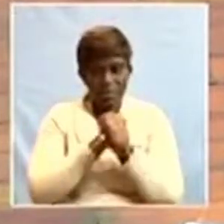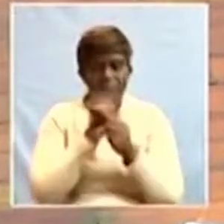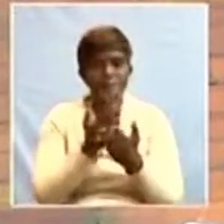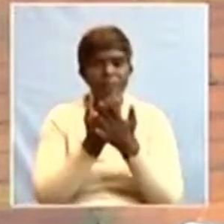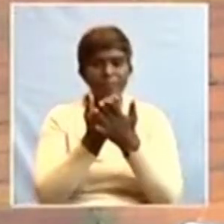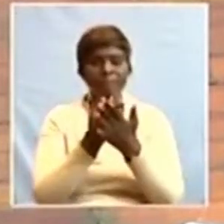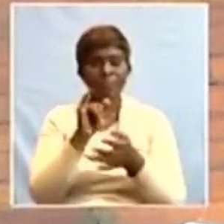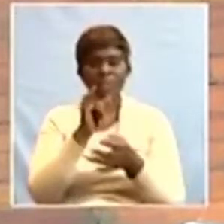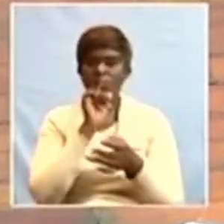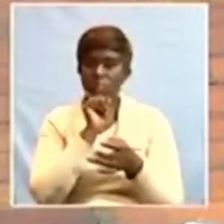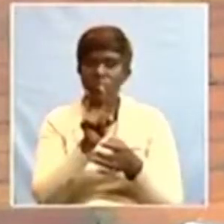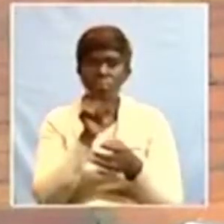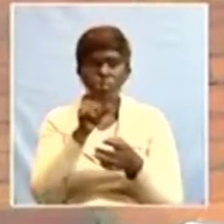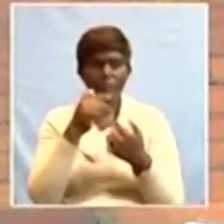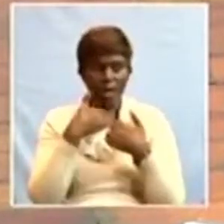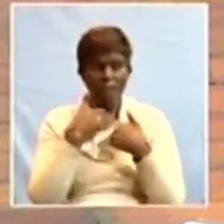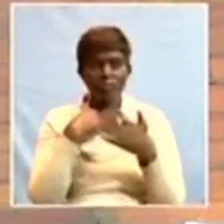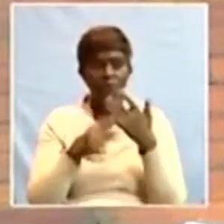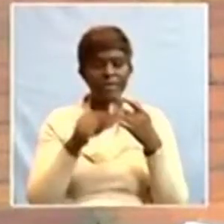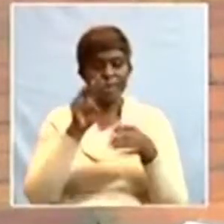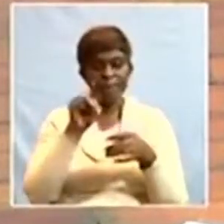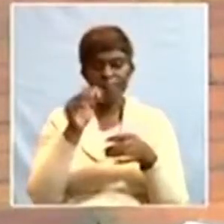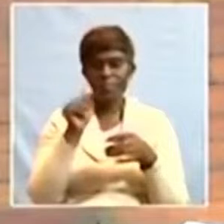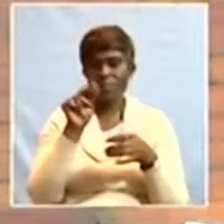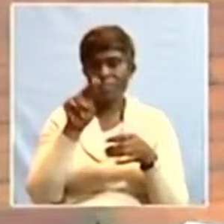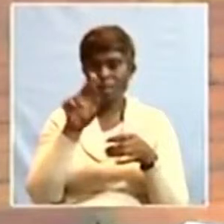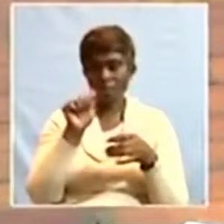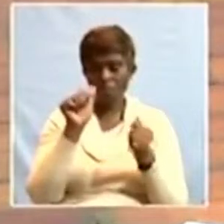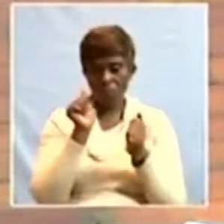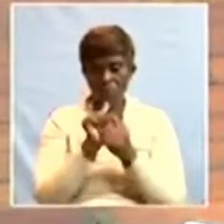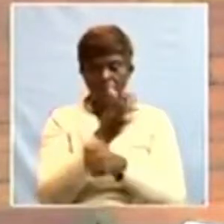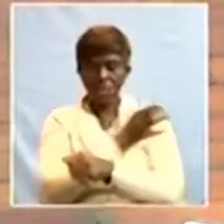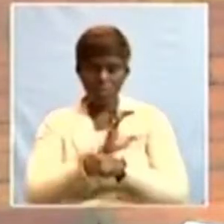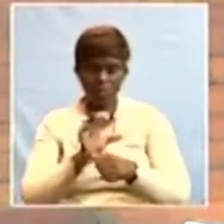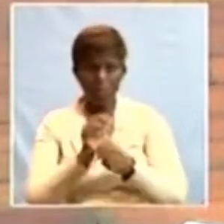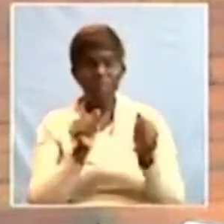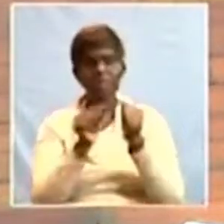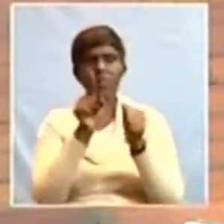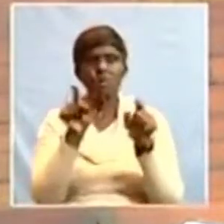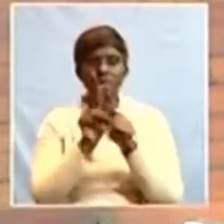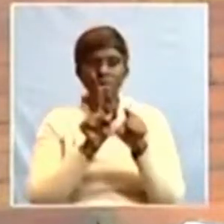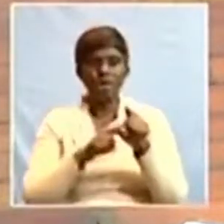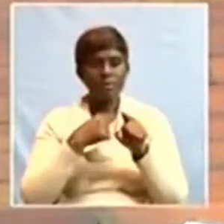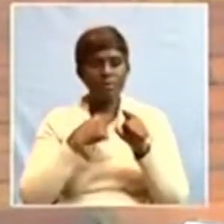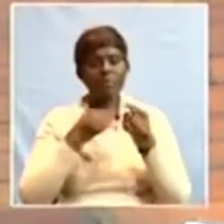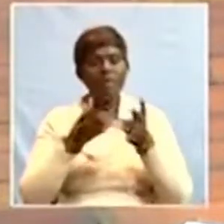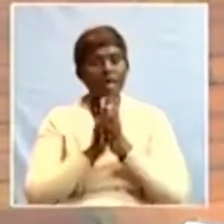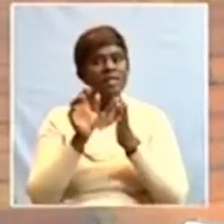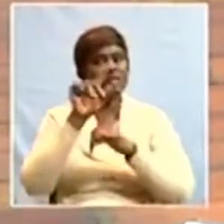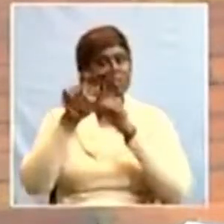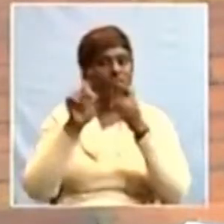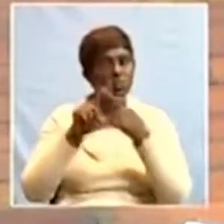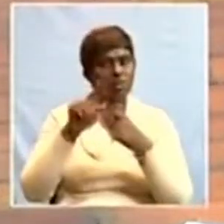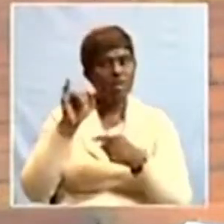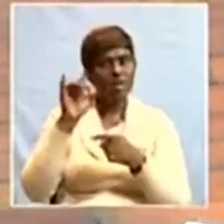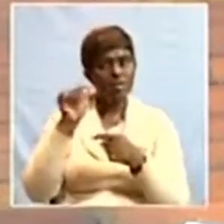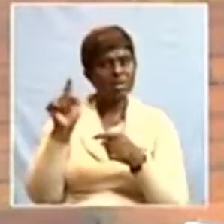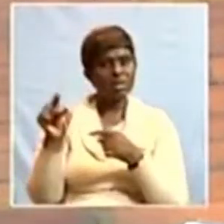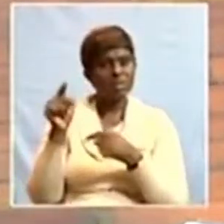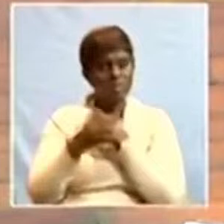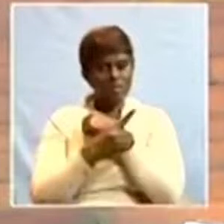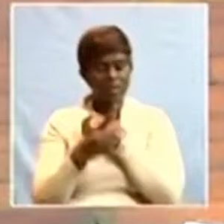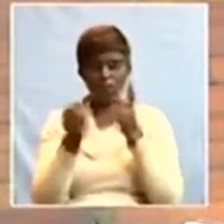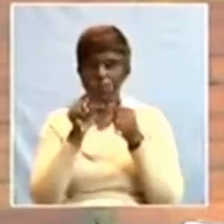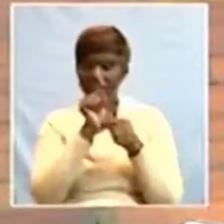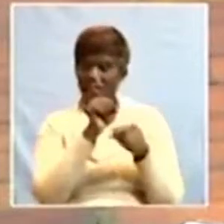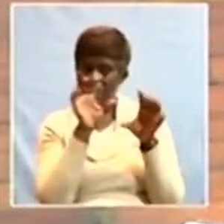actually you have manual system and electronic system. Hence, I posed the question to the IT department.